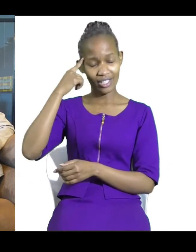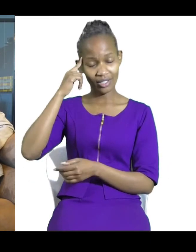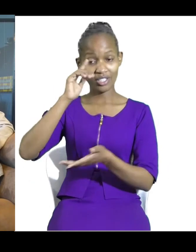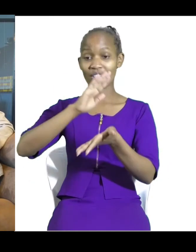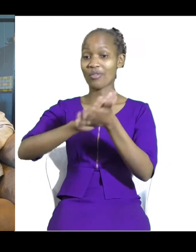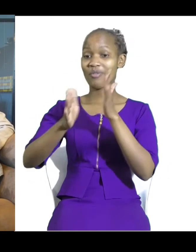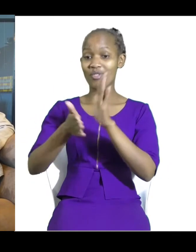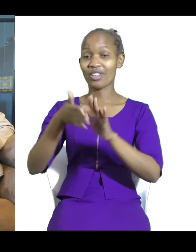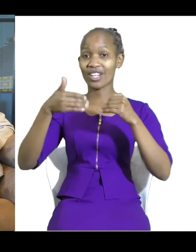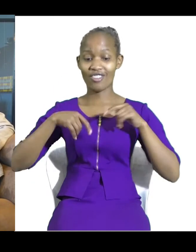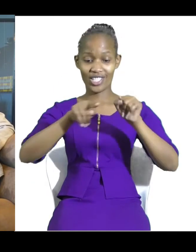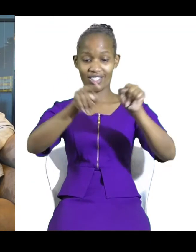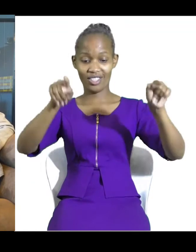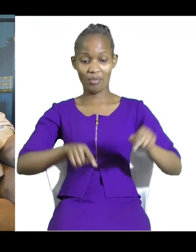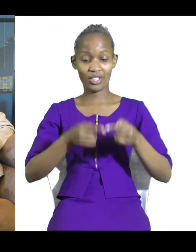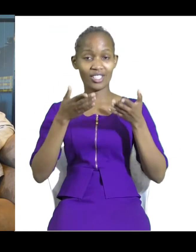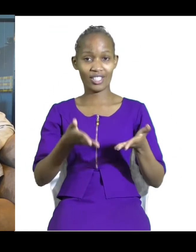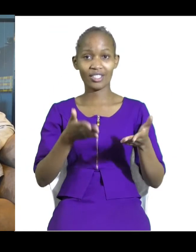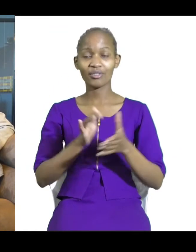now thinking without the box.